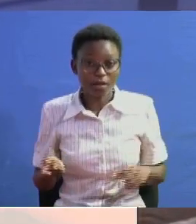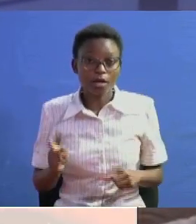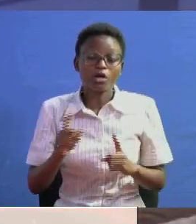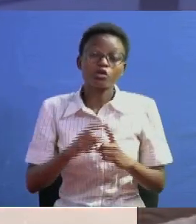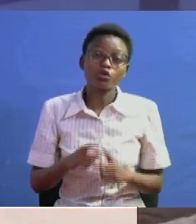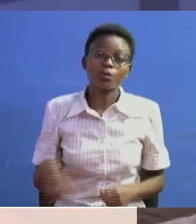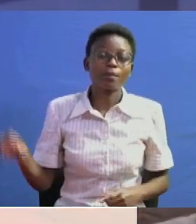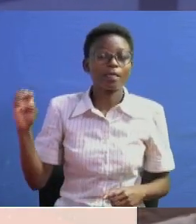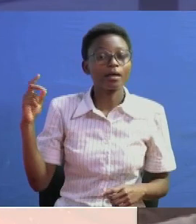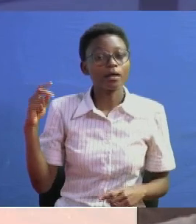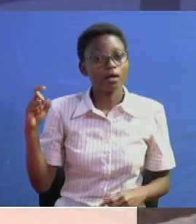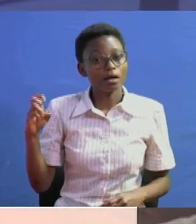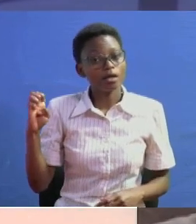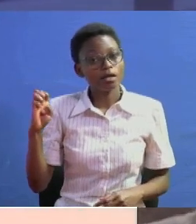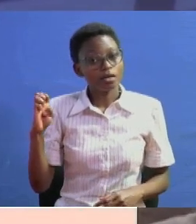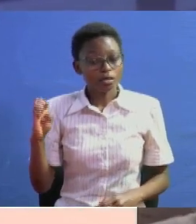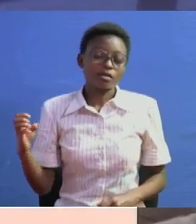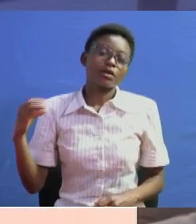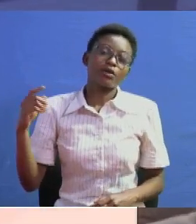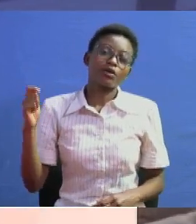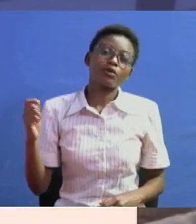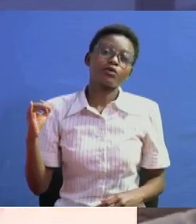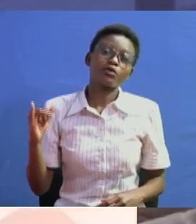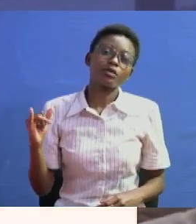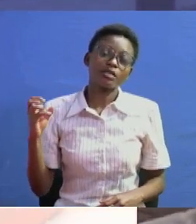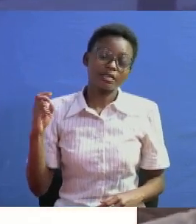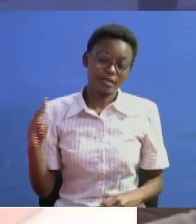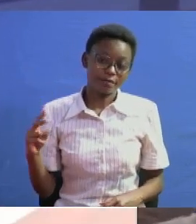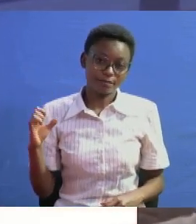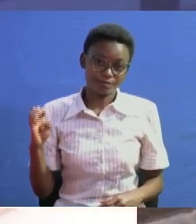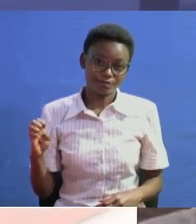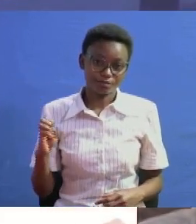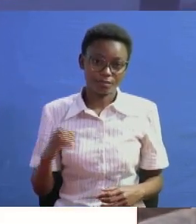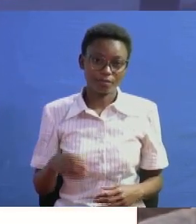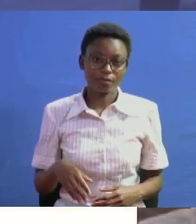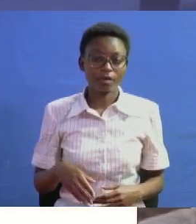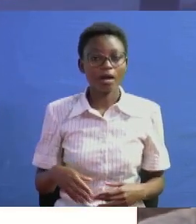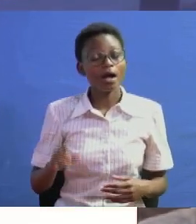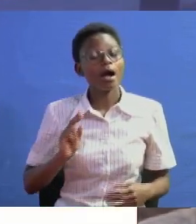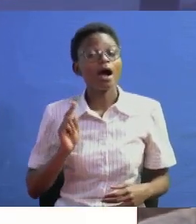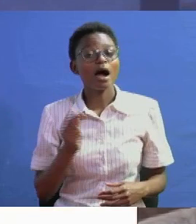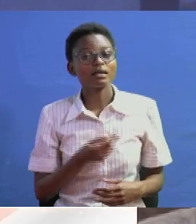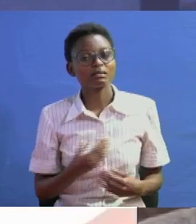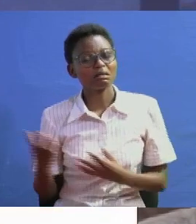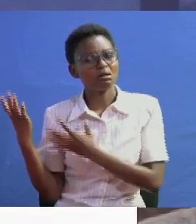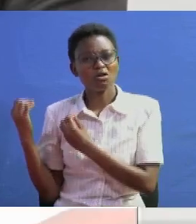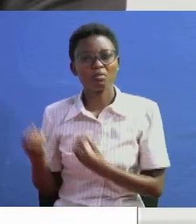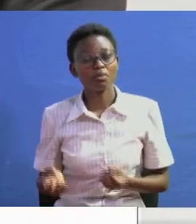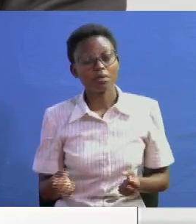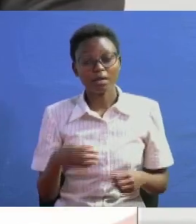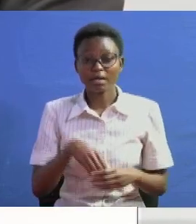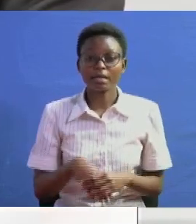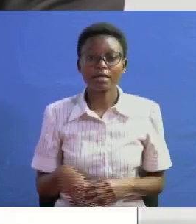sasa Mkenya sisi wenyewe lazima tusimame kutetea mahakama zetu. We have given up on Martha Koome as a defender of the independence of the